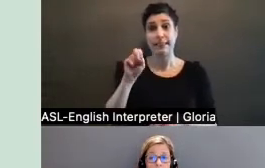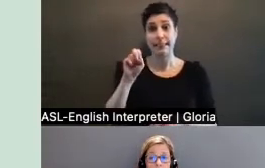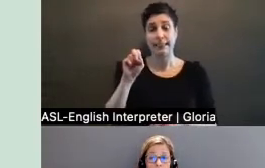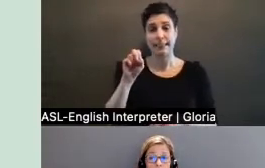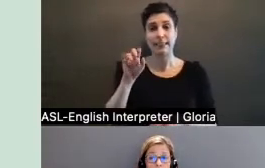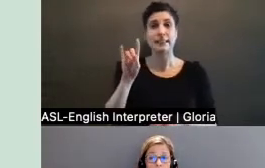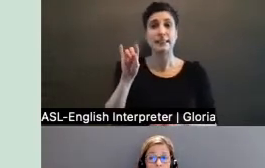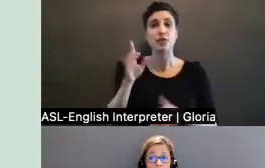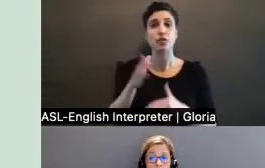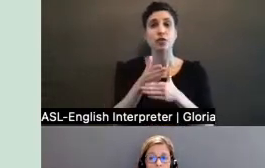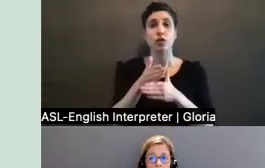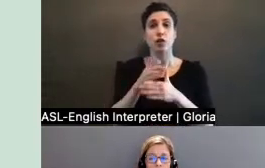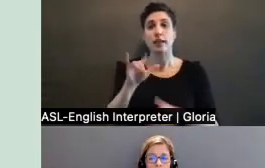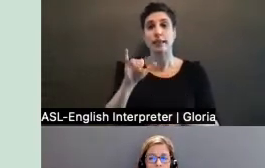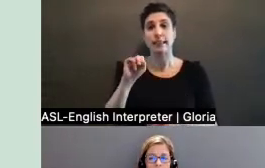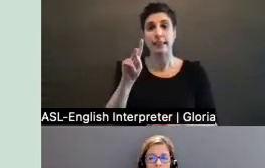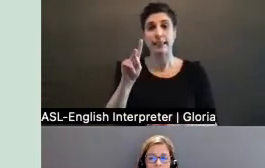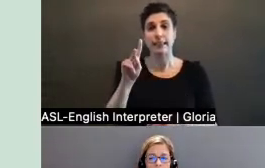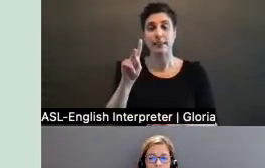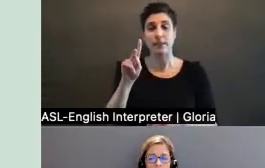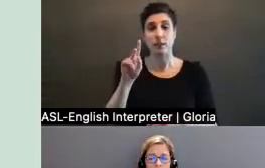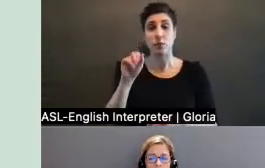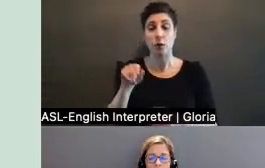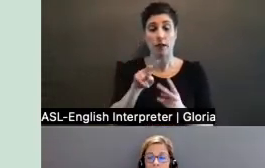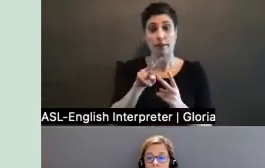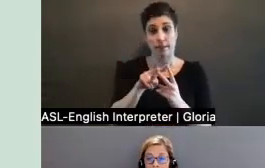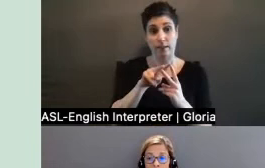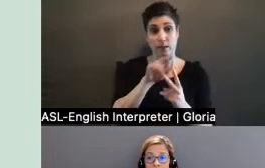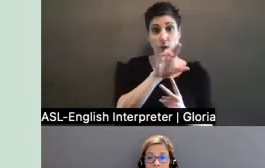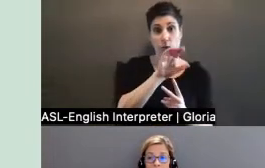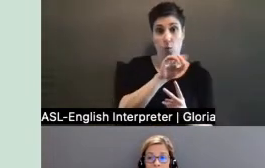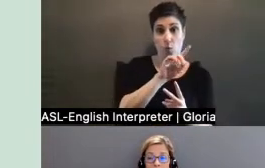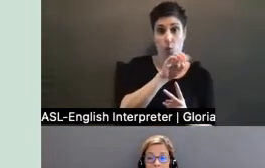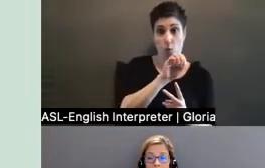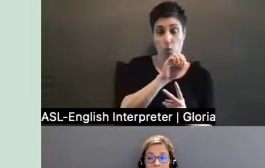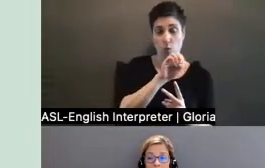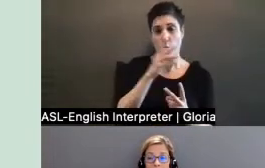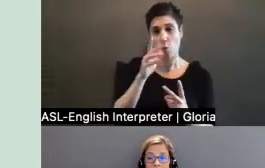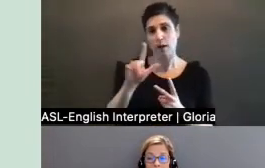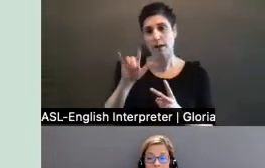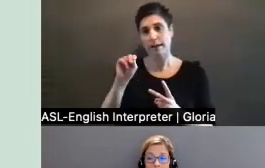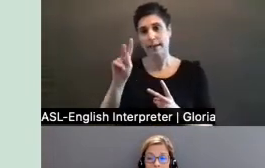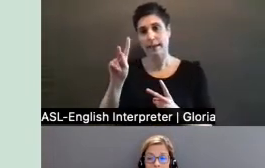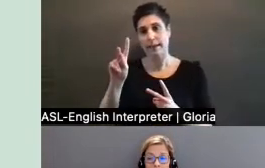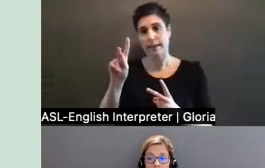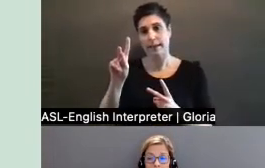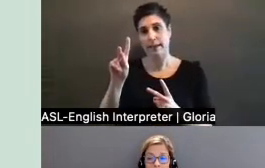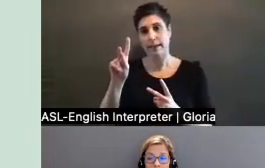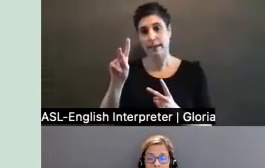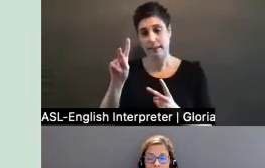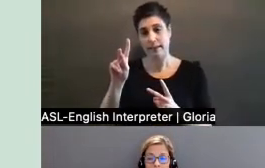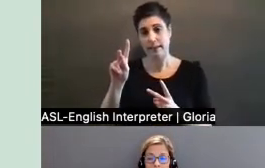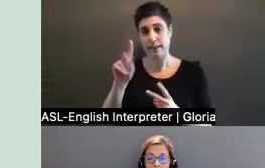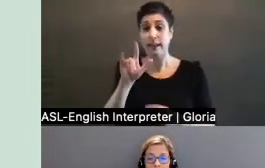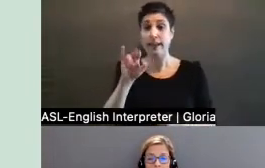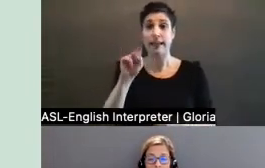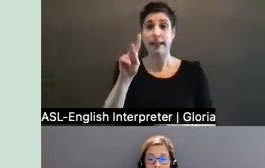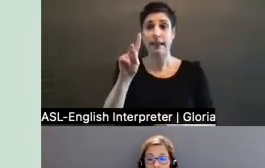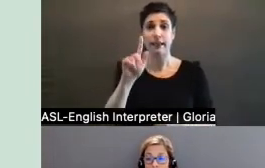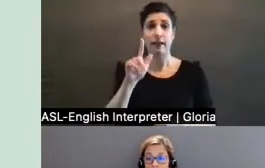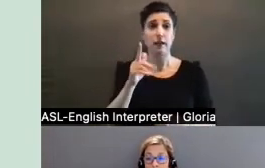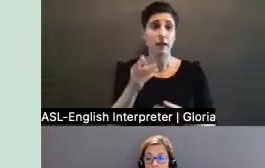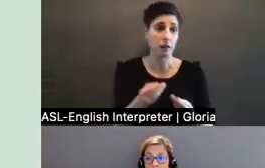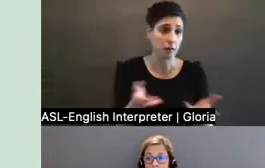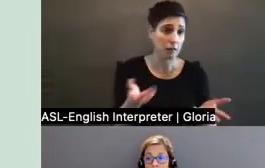with your learners. So it doesn't have to be immediate, something that happens right now. It could be a link that somebody can go to and participate